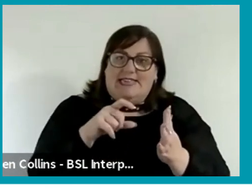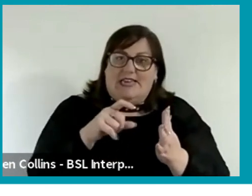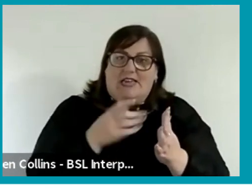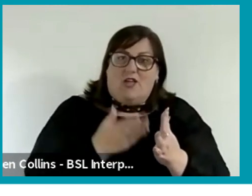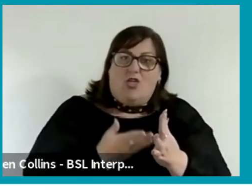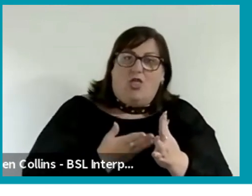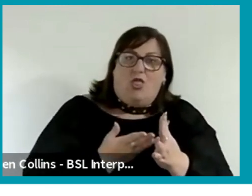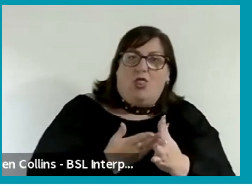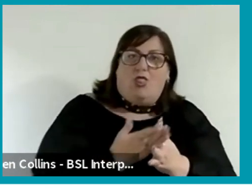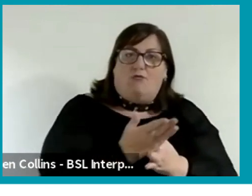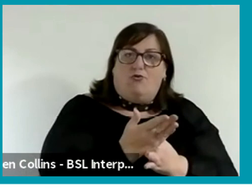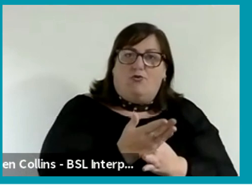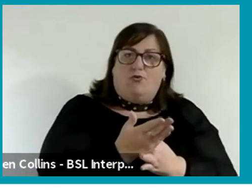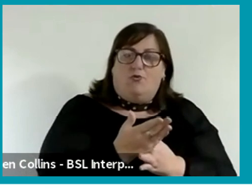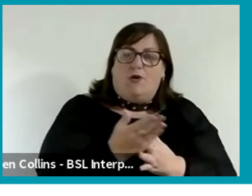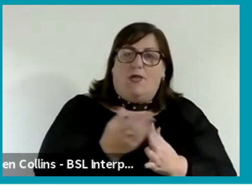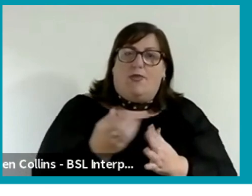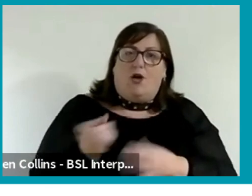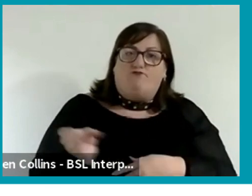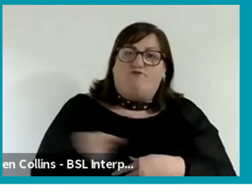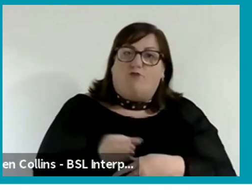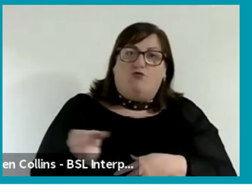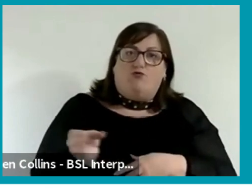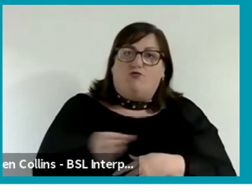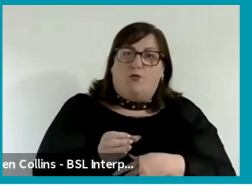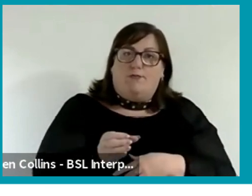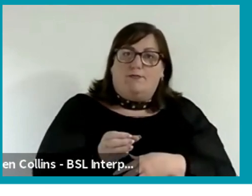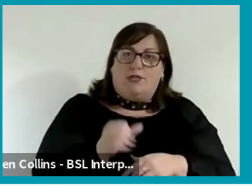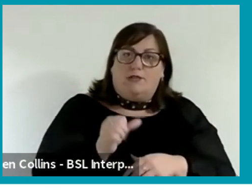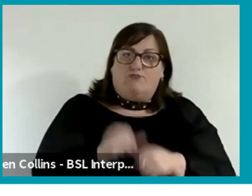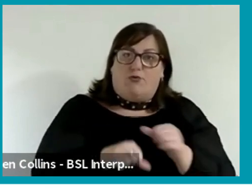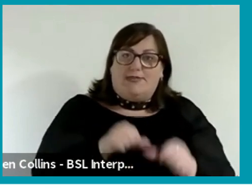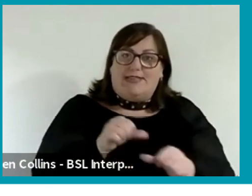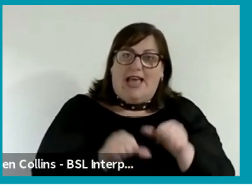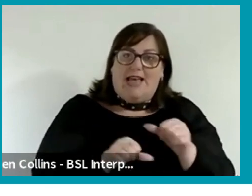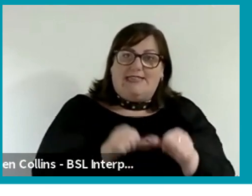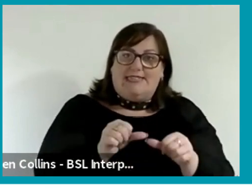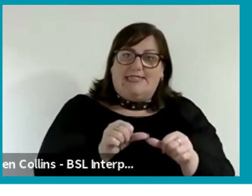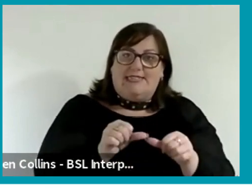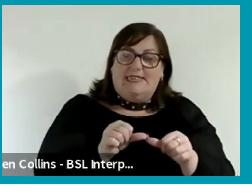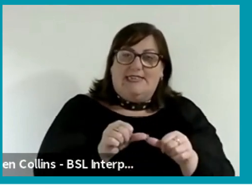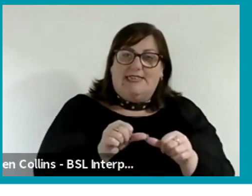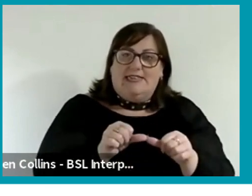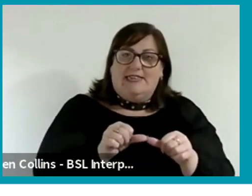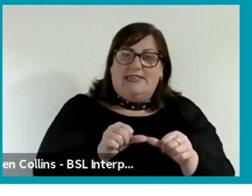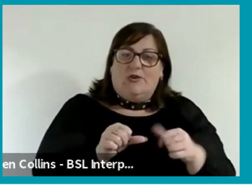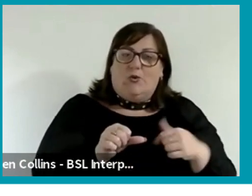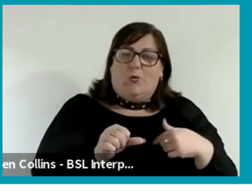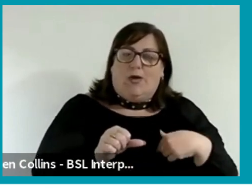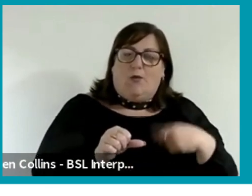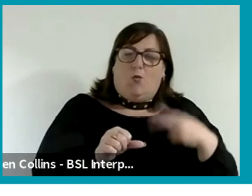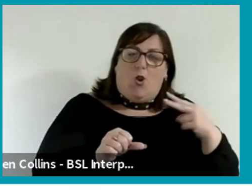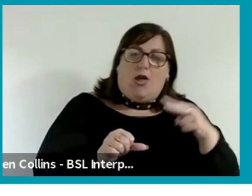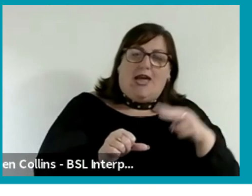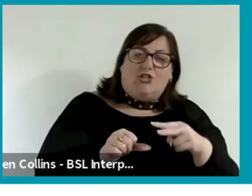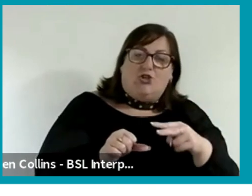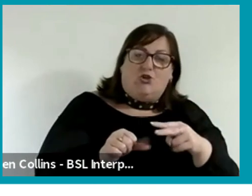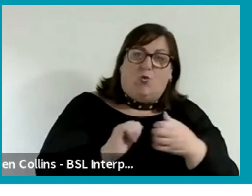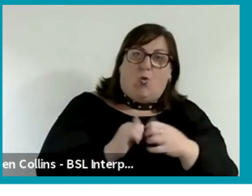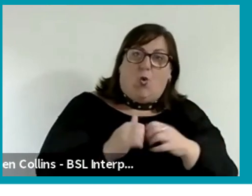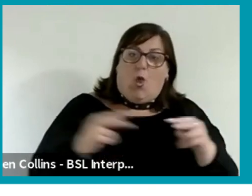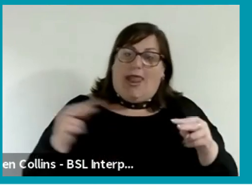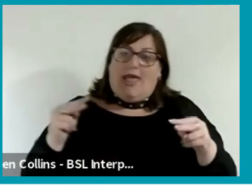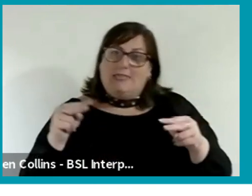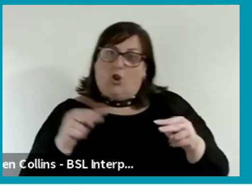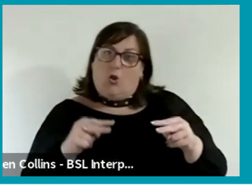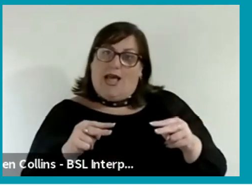even more important after that, we are going to look at you, your colleagues will look at you, and recruiters, managers will look at you from